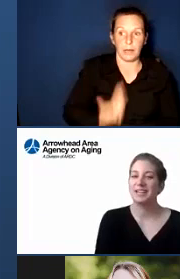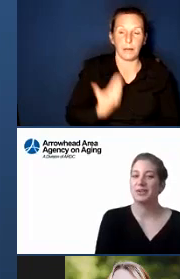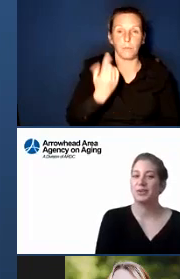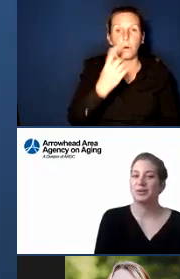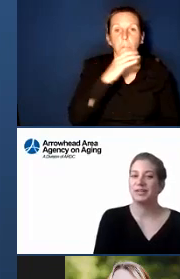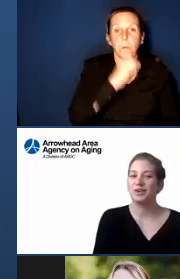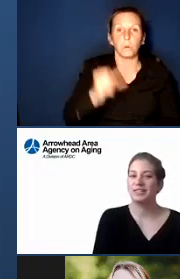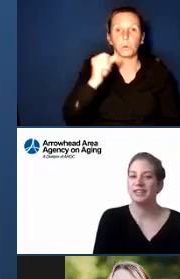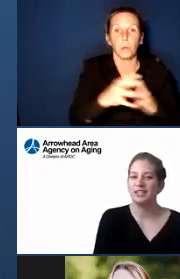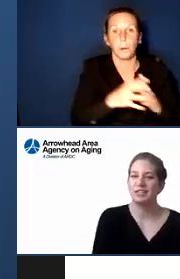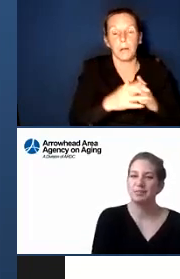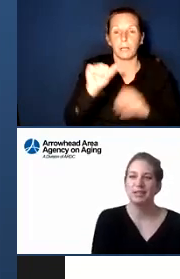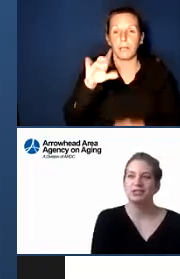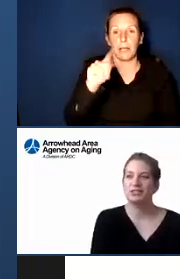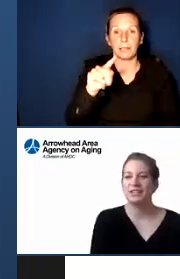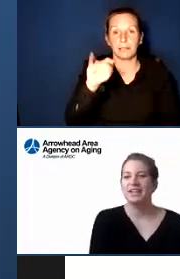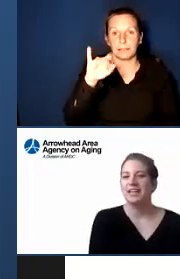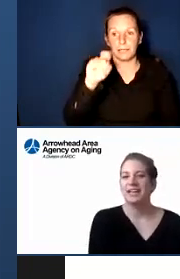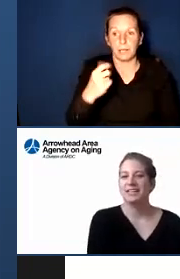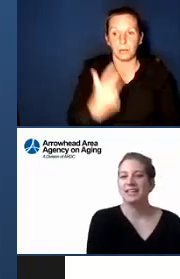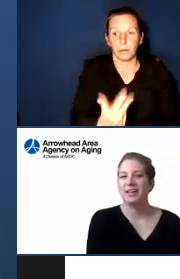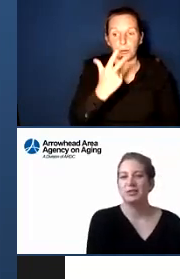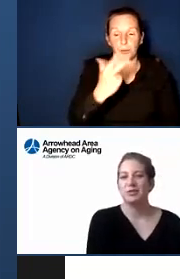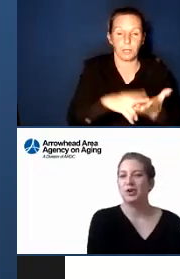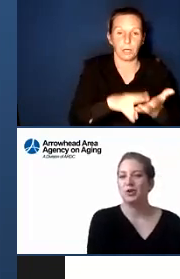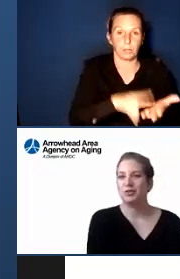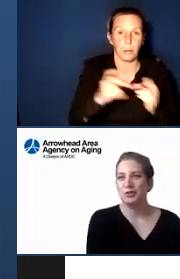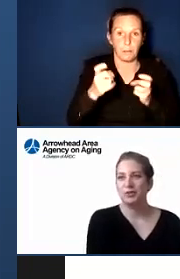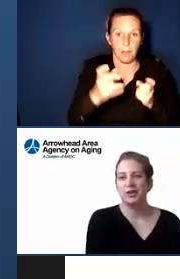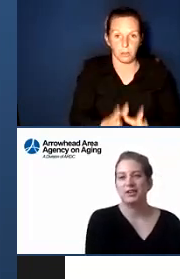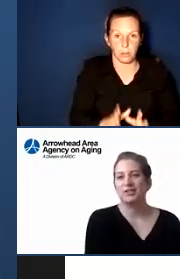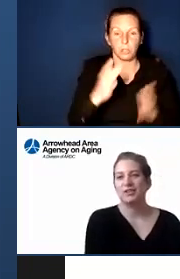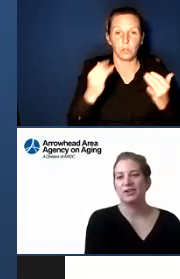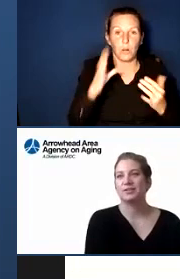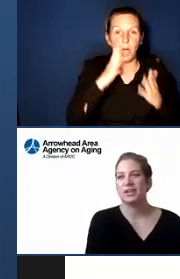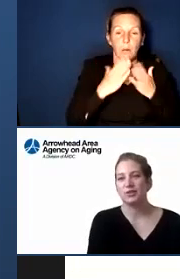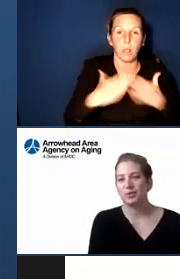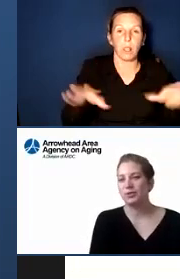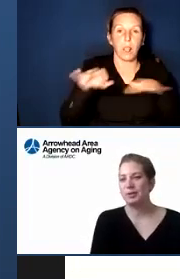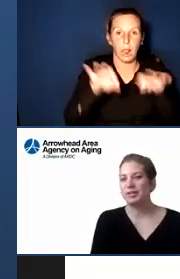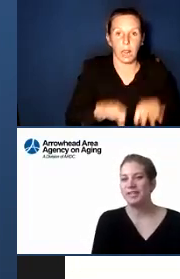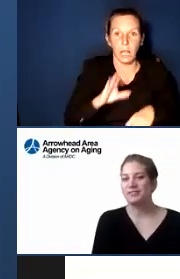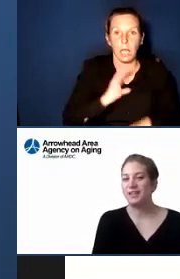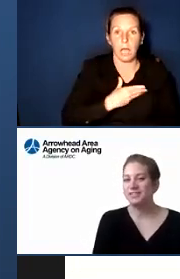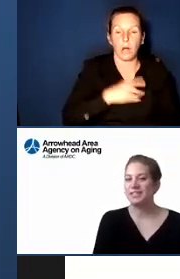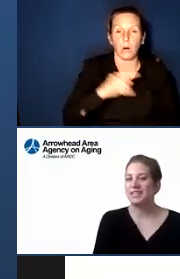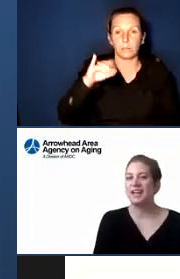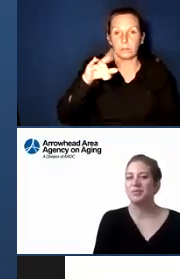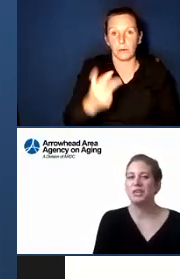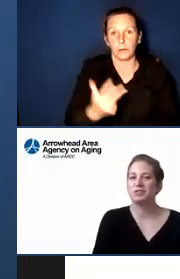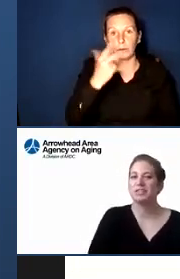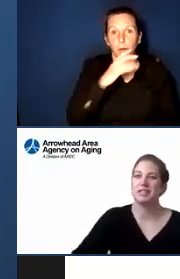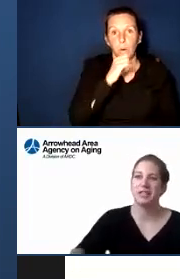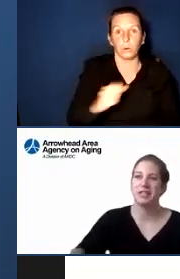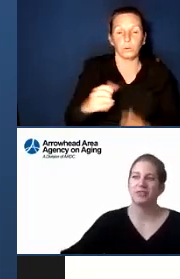Americans Act Title III Grants and Contracts Managers. And today I'll be doing an overview of their Title III Older Americans Act funds and how